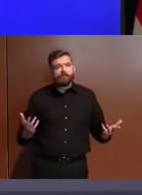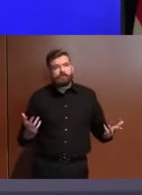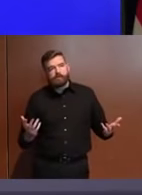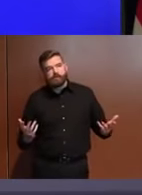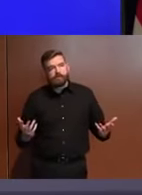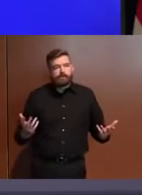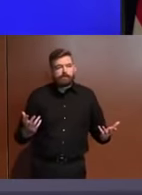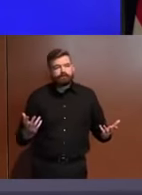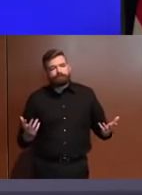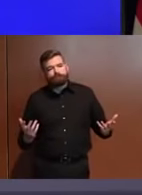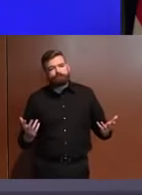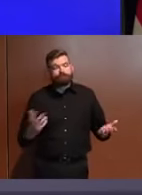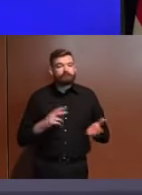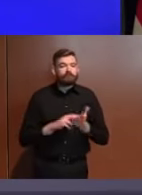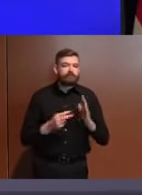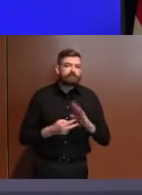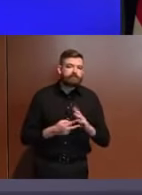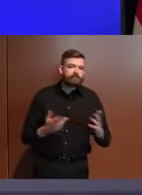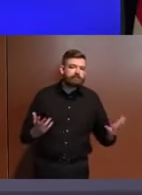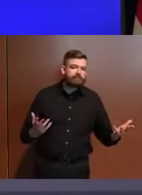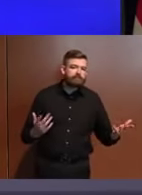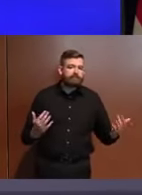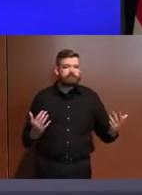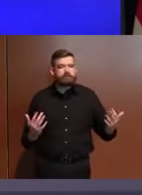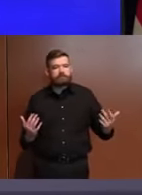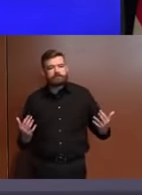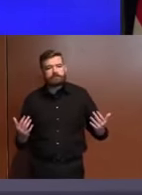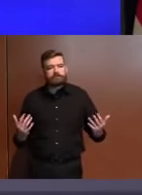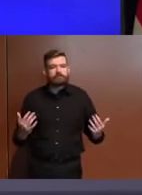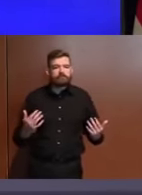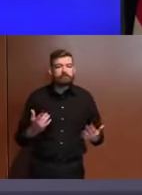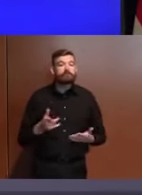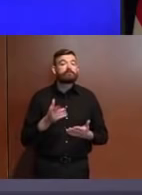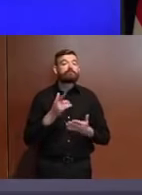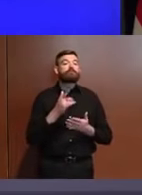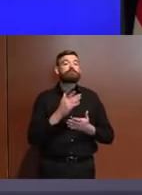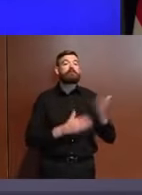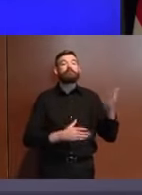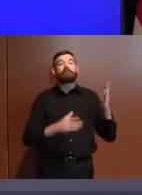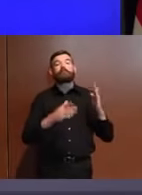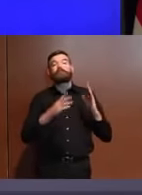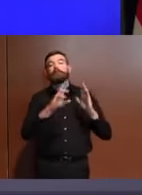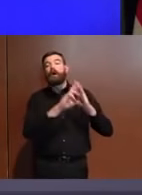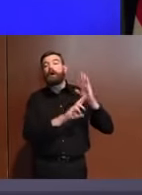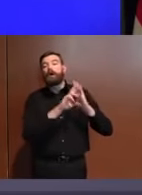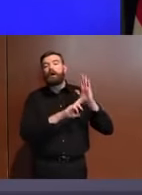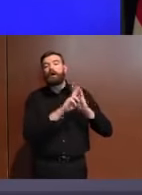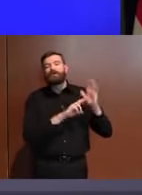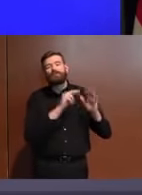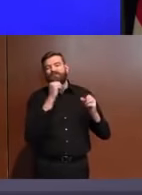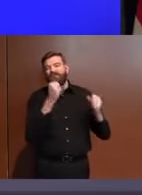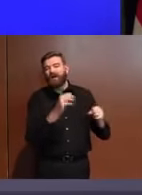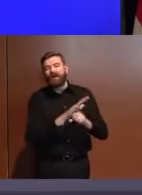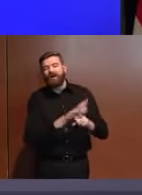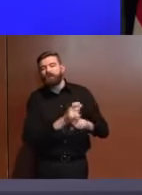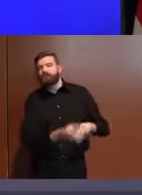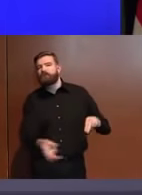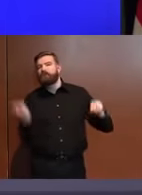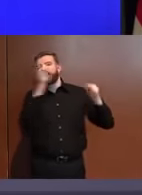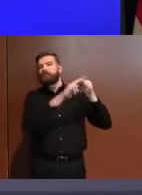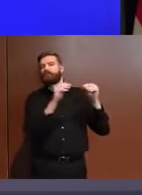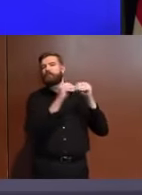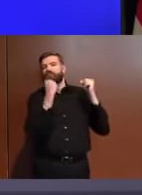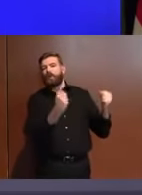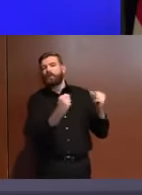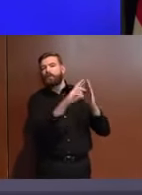there are holes in the cheese here that we need to fill. And we will continue to evaluate that.